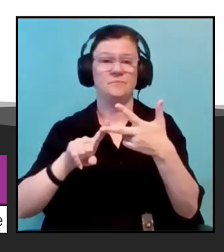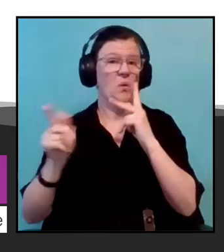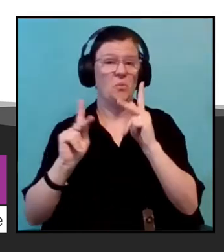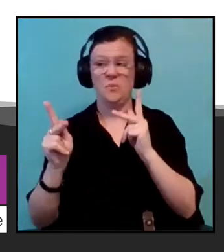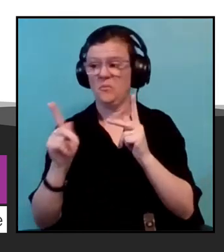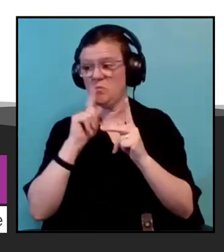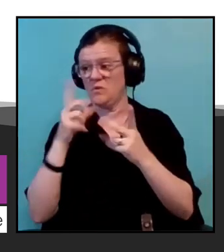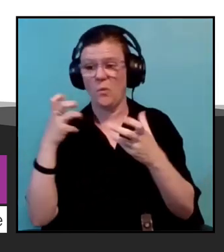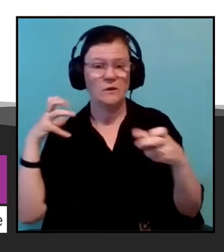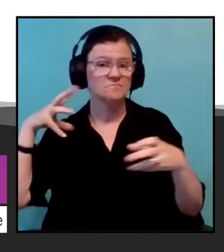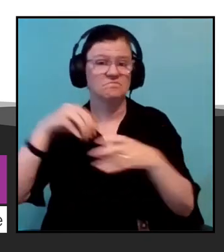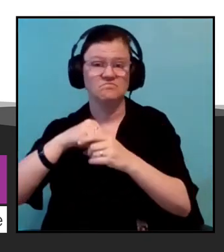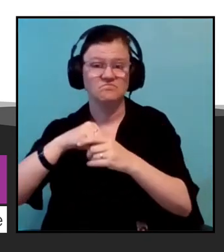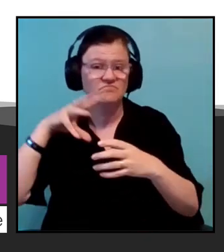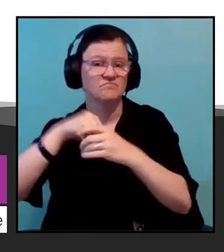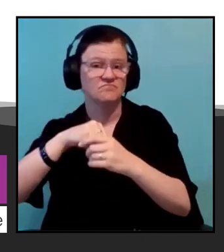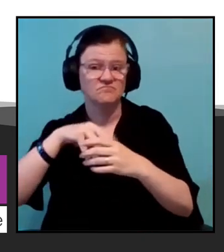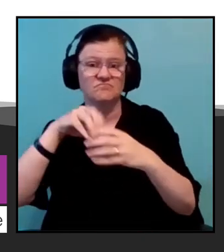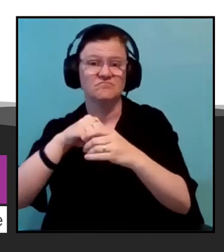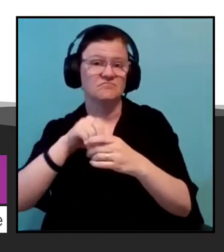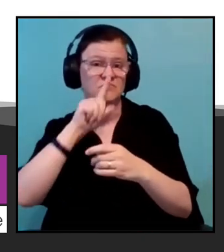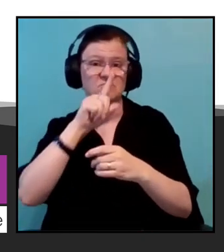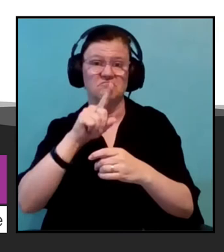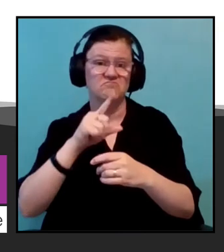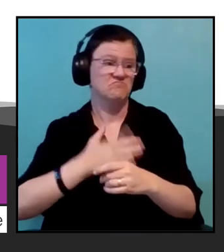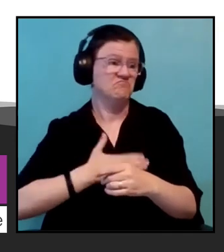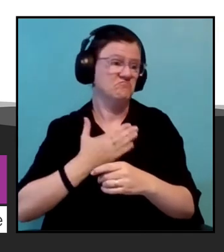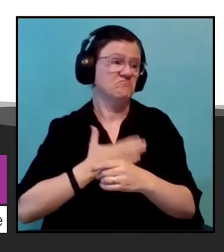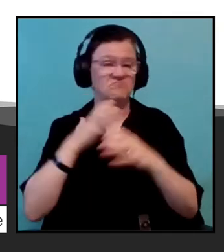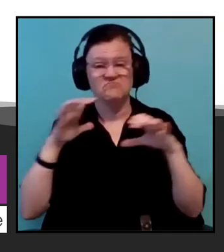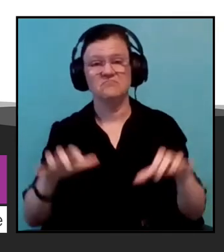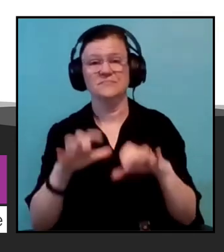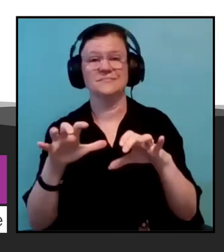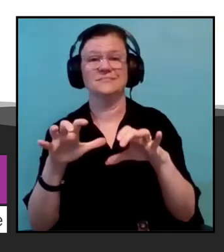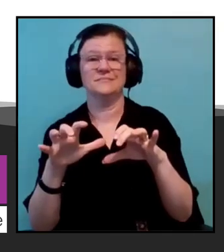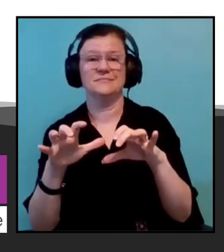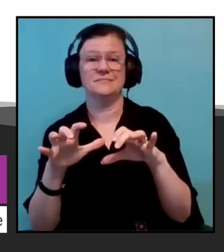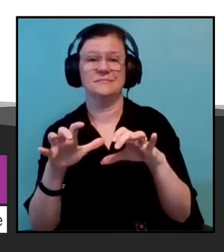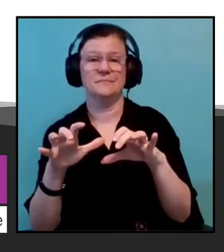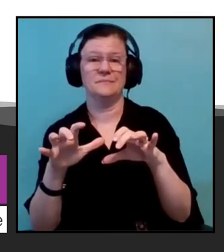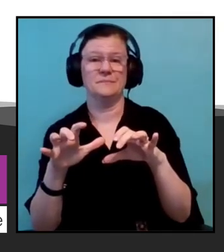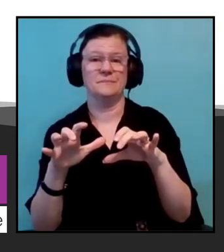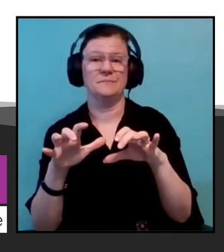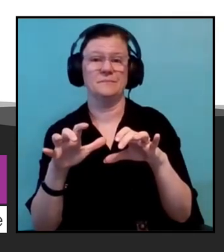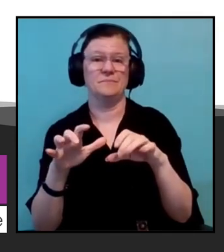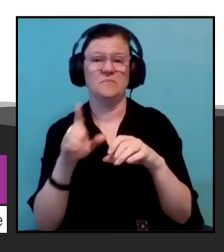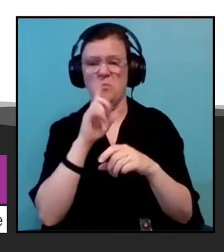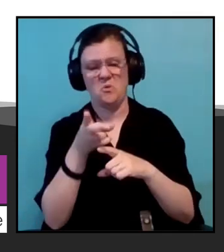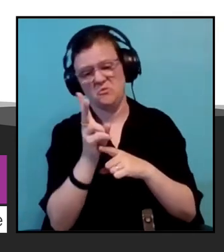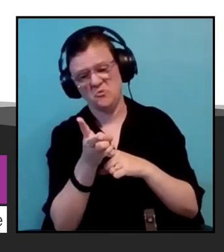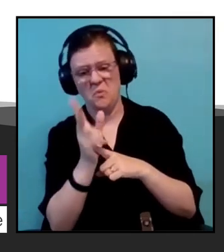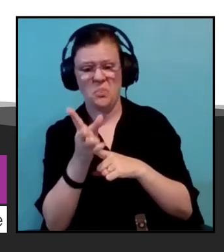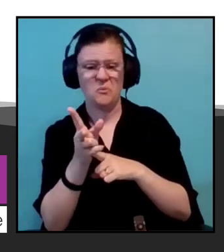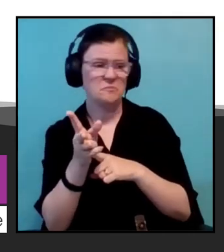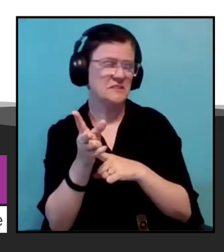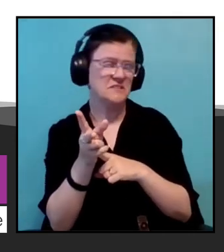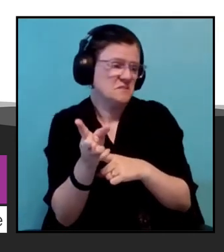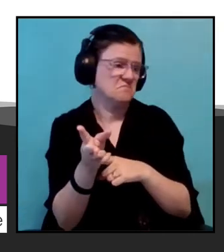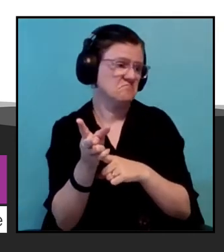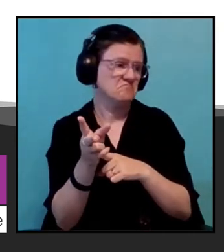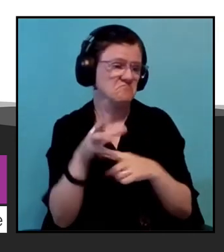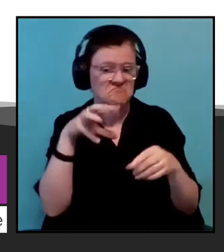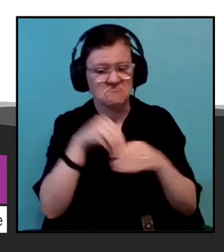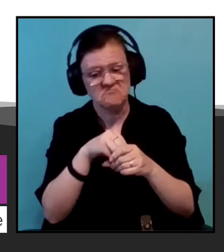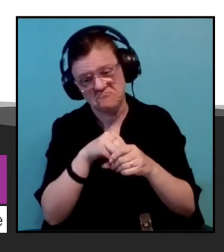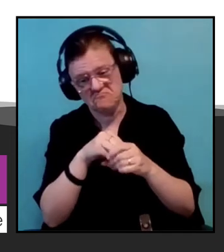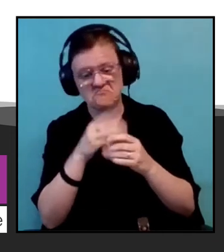to engage in the joyful aspect of the activity, especially just spending, you know, a couple of minutes on a Saturday, just engaging